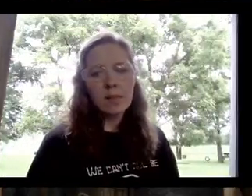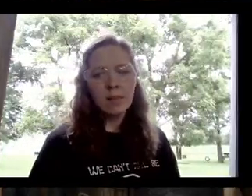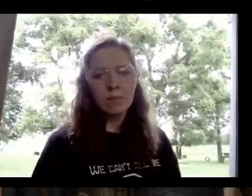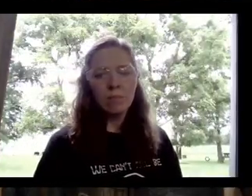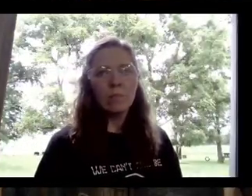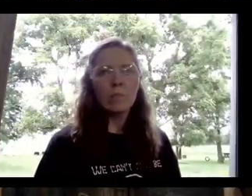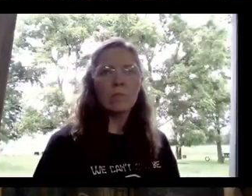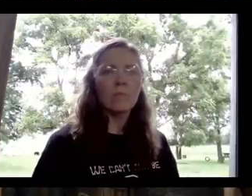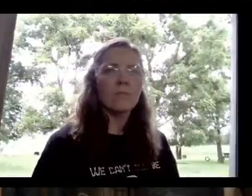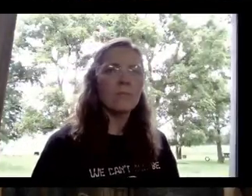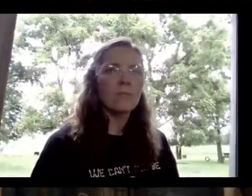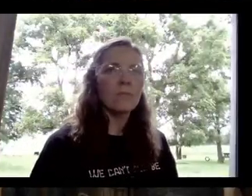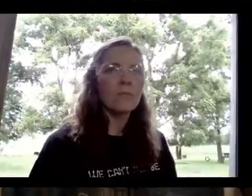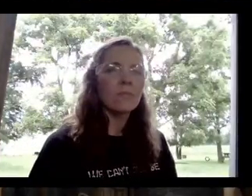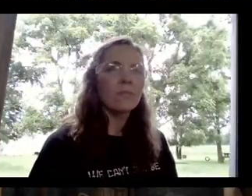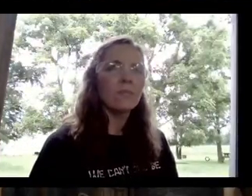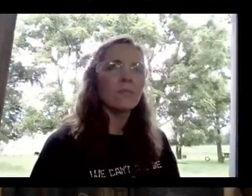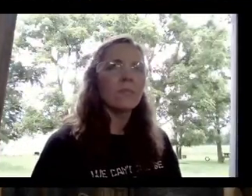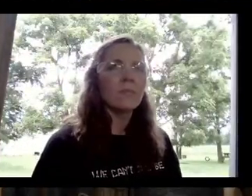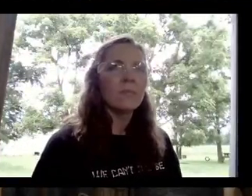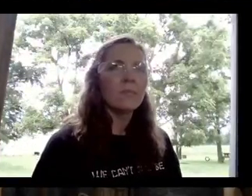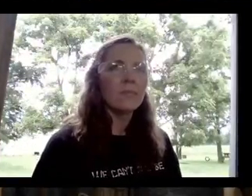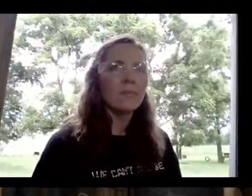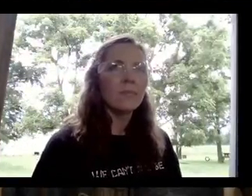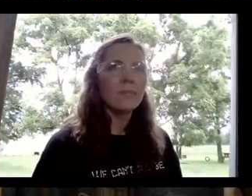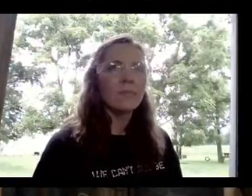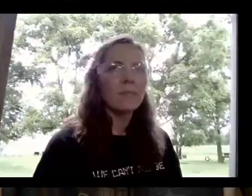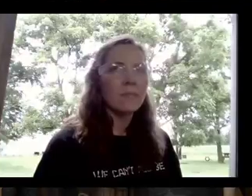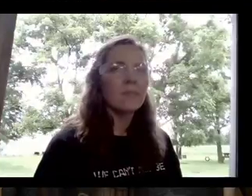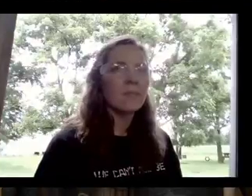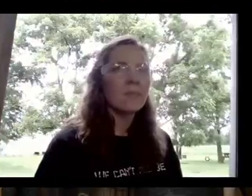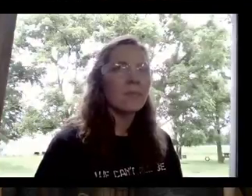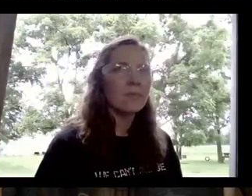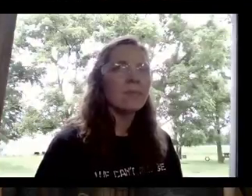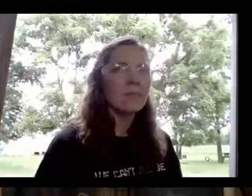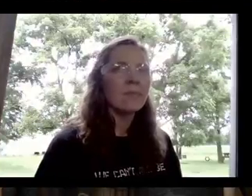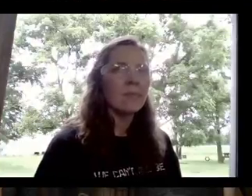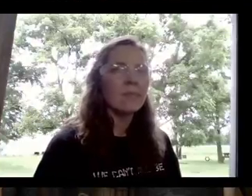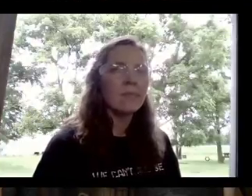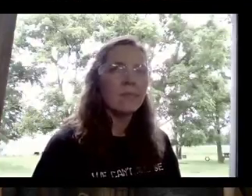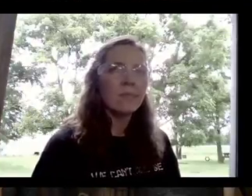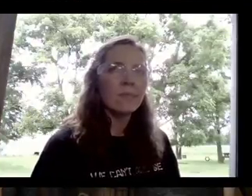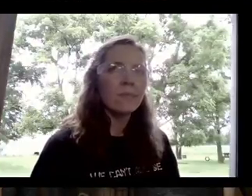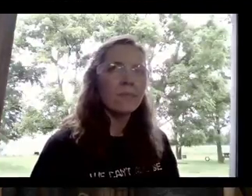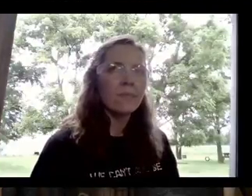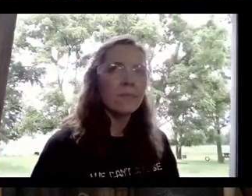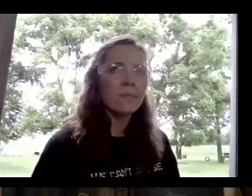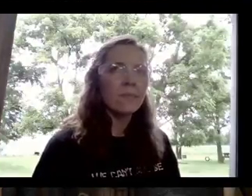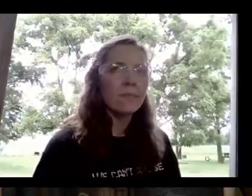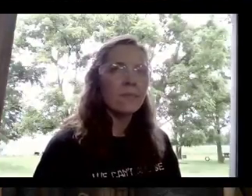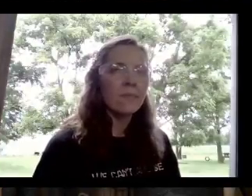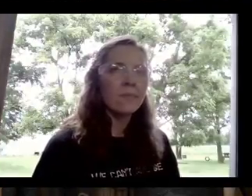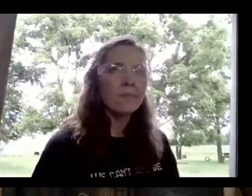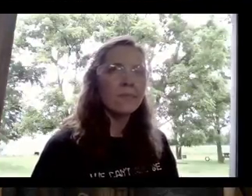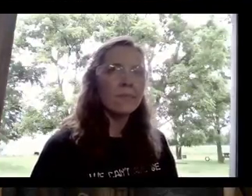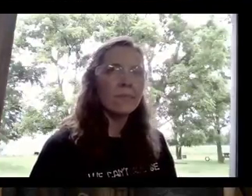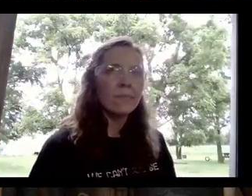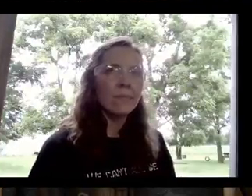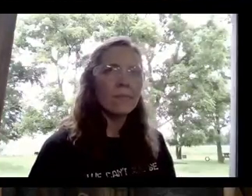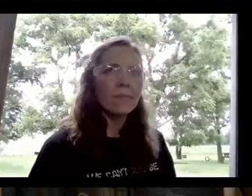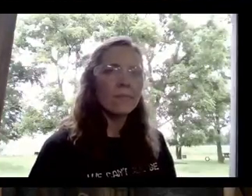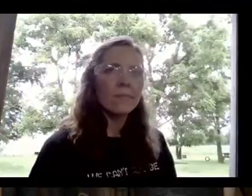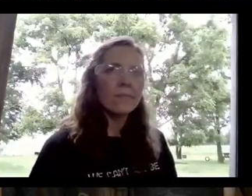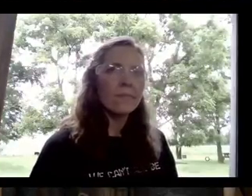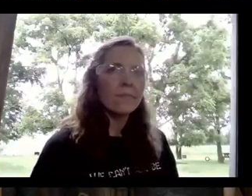do I do normally? I am not a purist normally. I'm not. I have to make my living at this. And so for